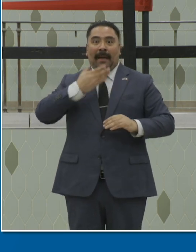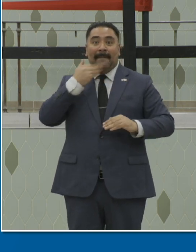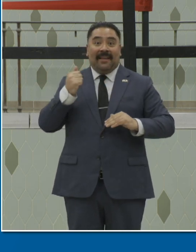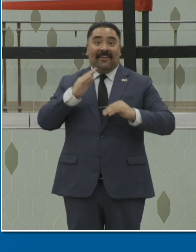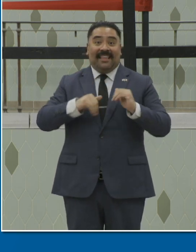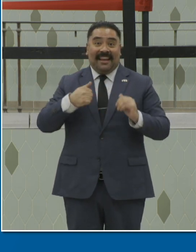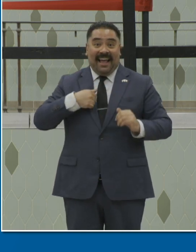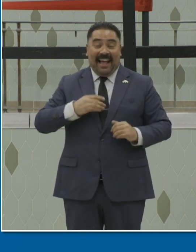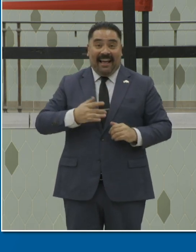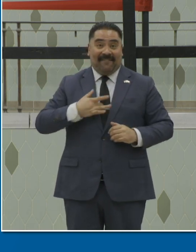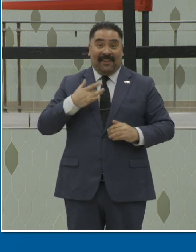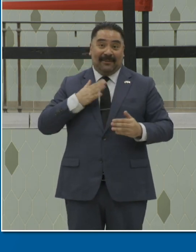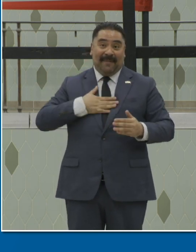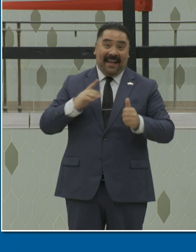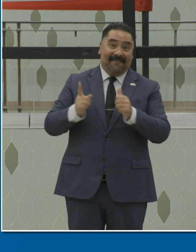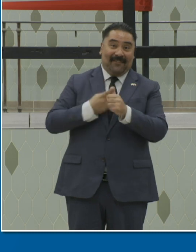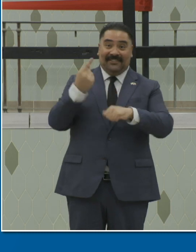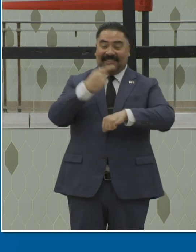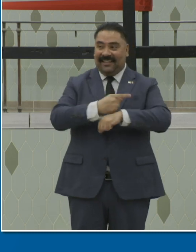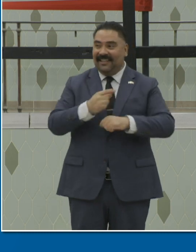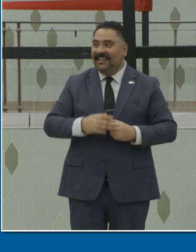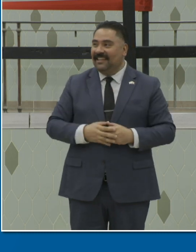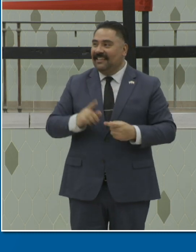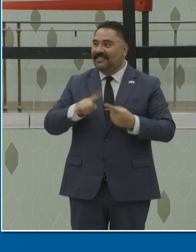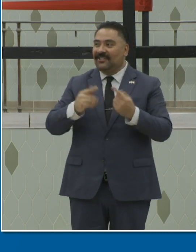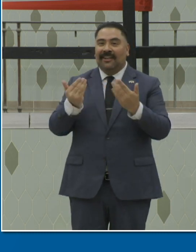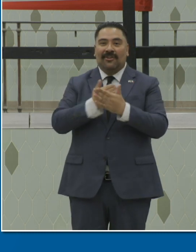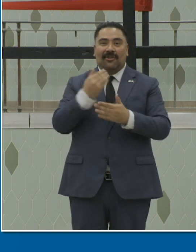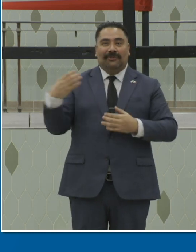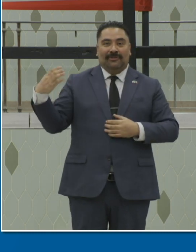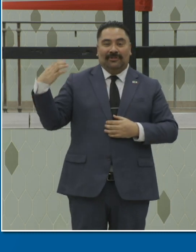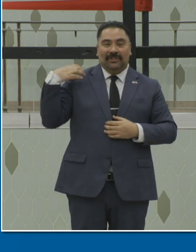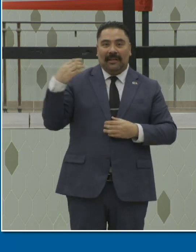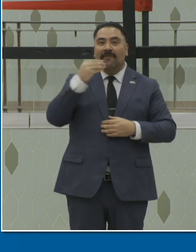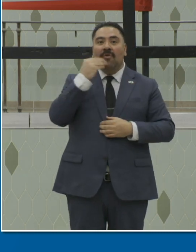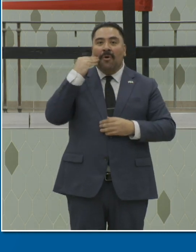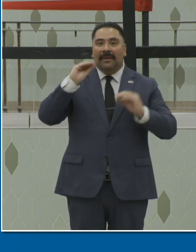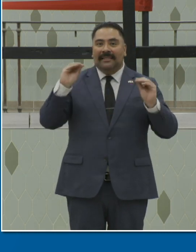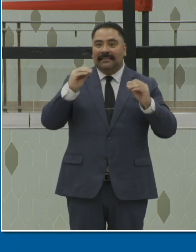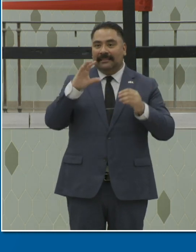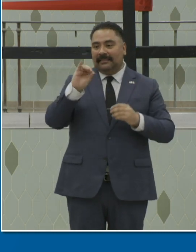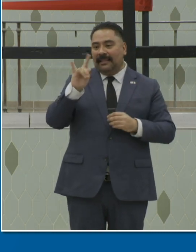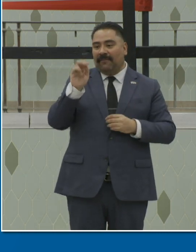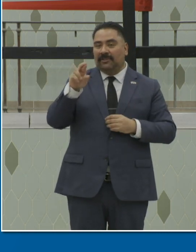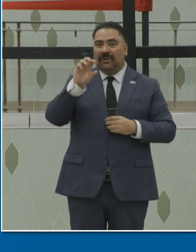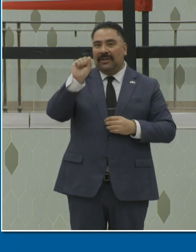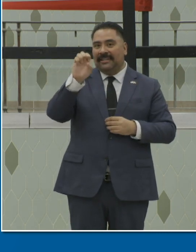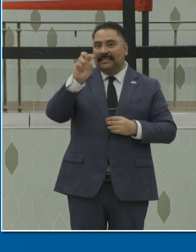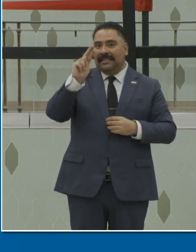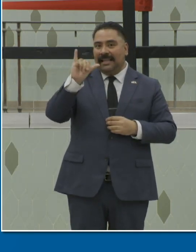than I felt on my first day, to the new Chief Homelessness Officer, Cindy Soto.